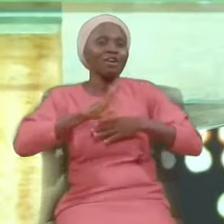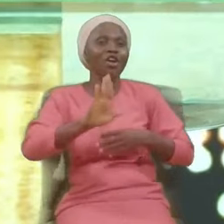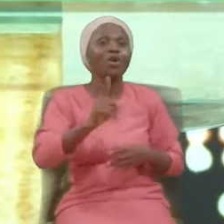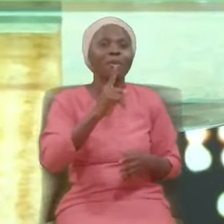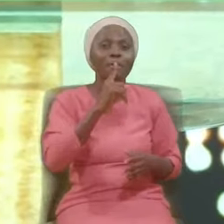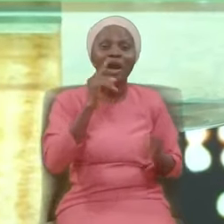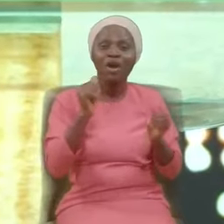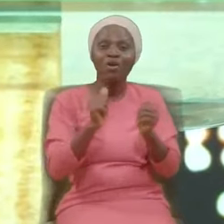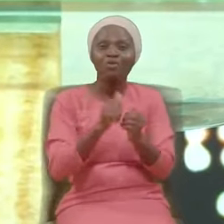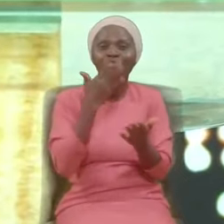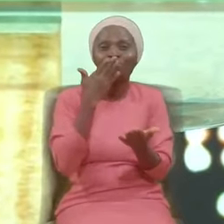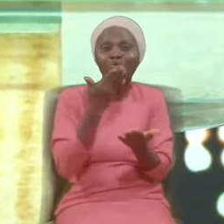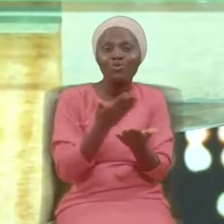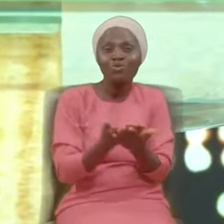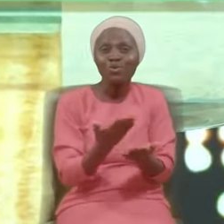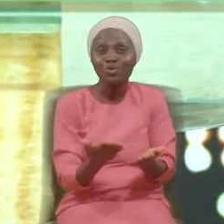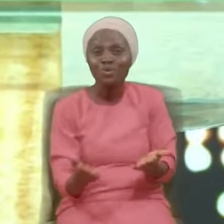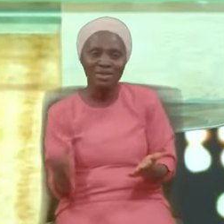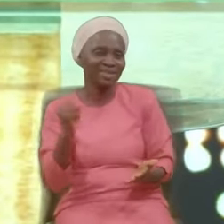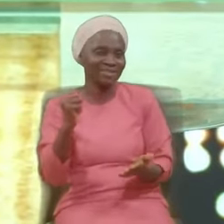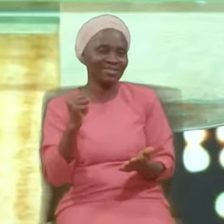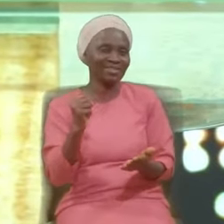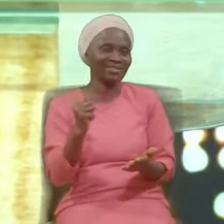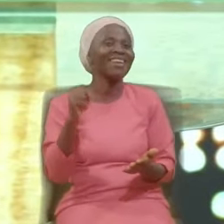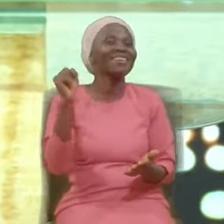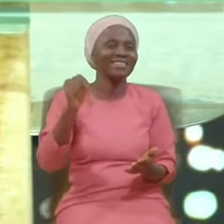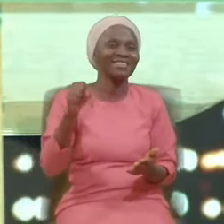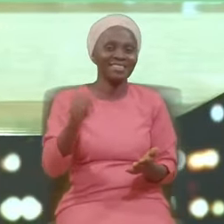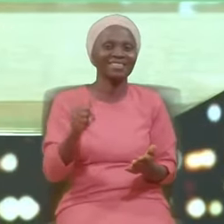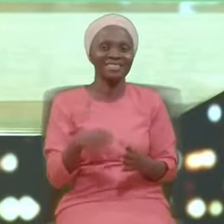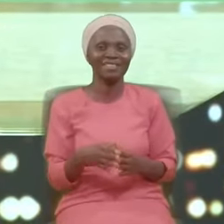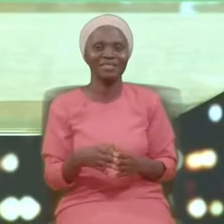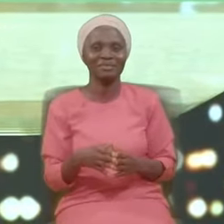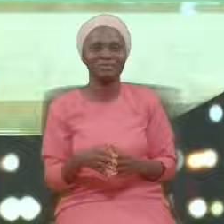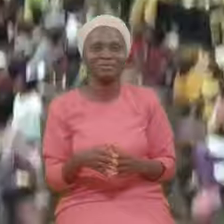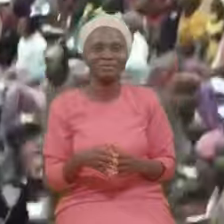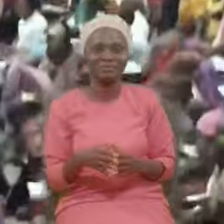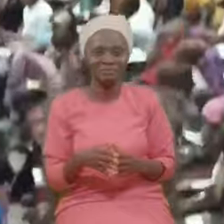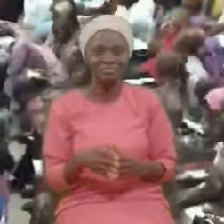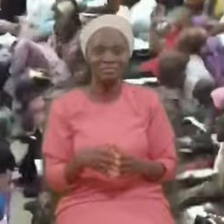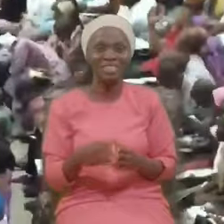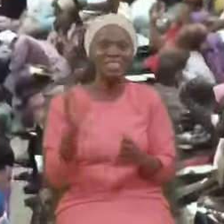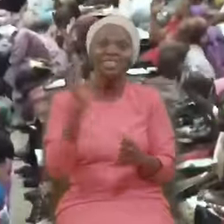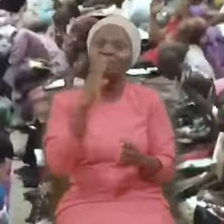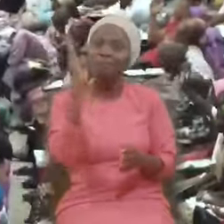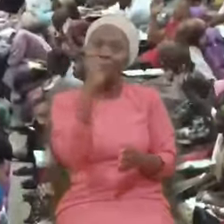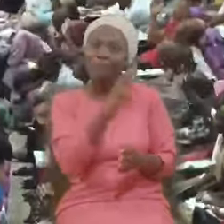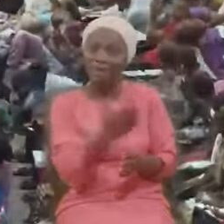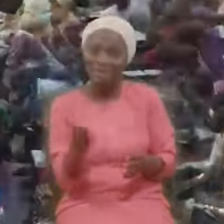with good things? Ah, evil will pass you by.